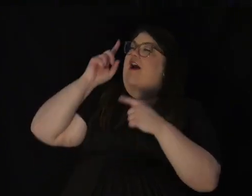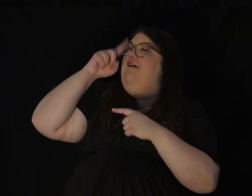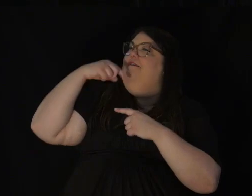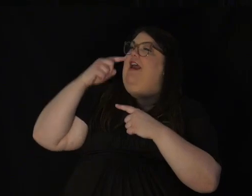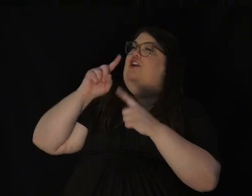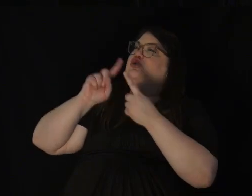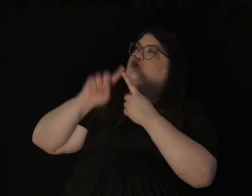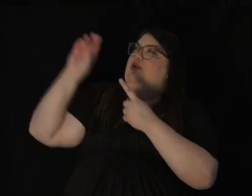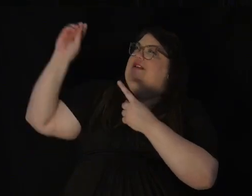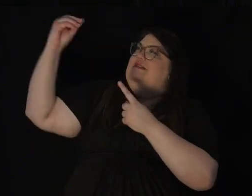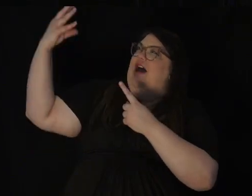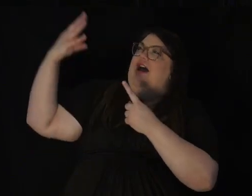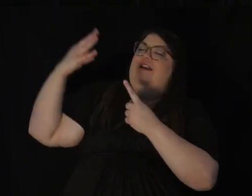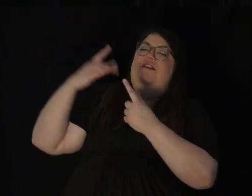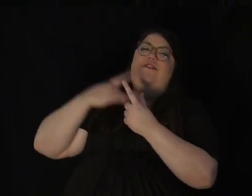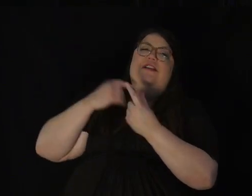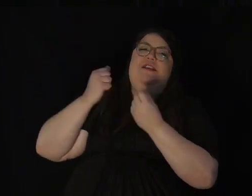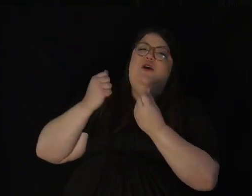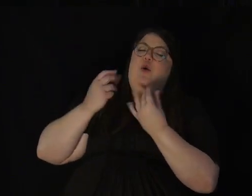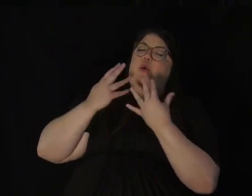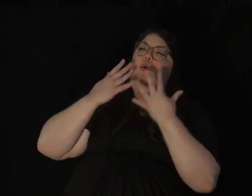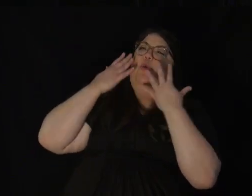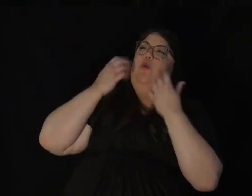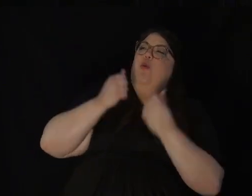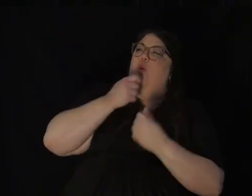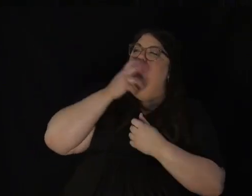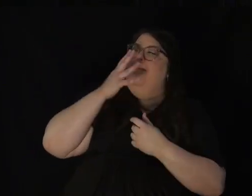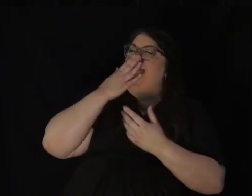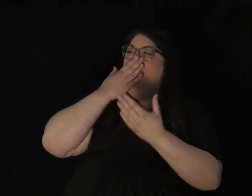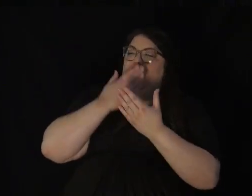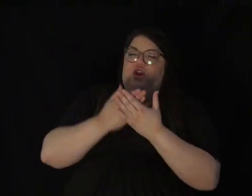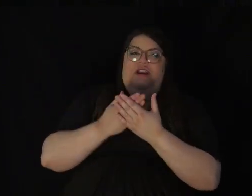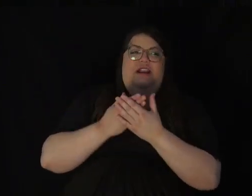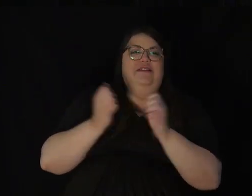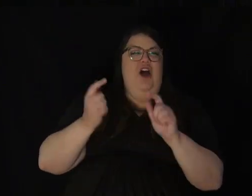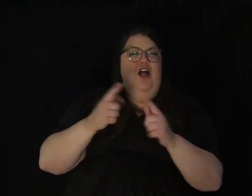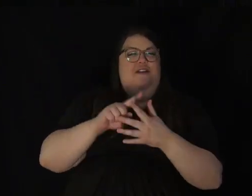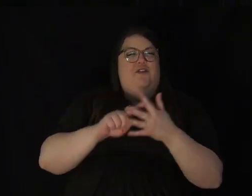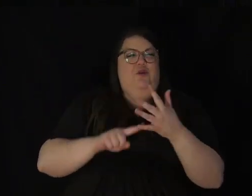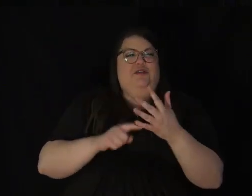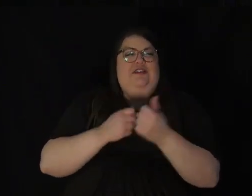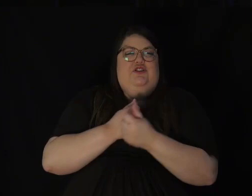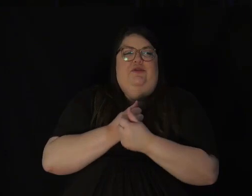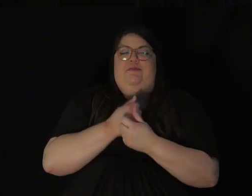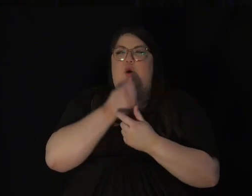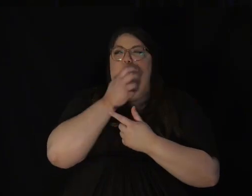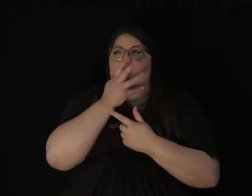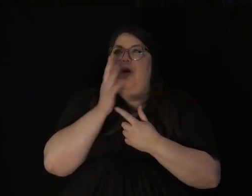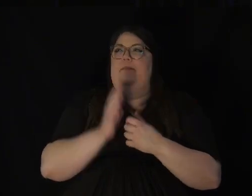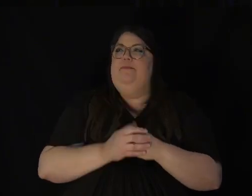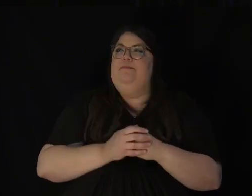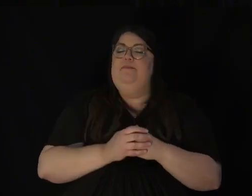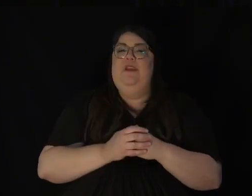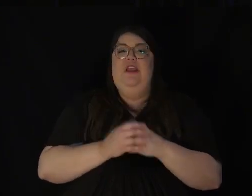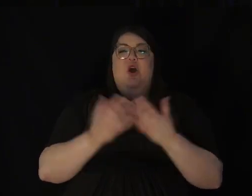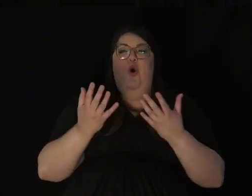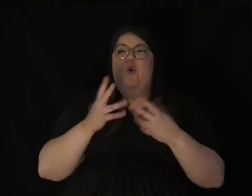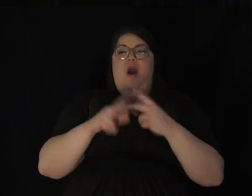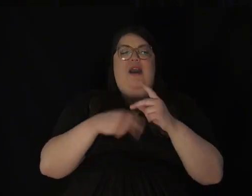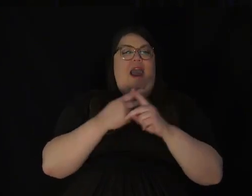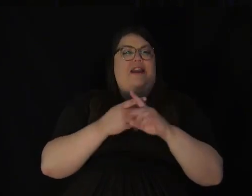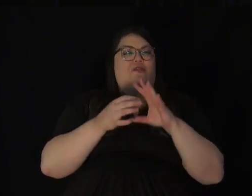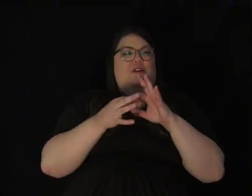warmth, that love, that goodness. All those things are warm. After all, what kind of a